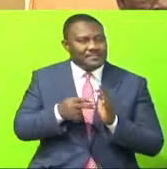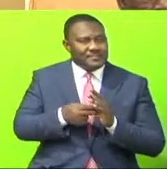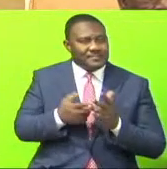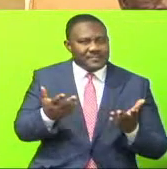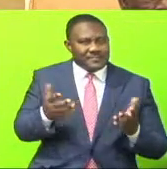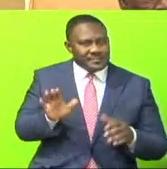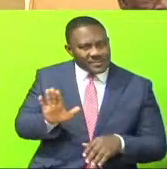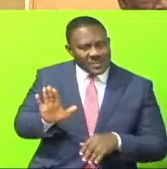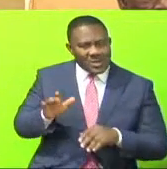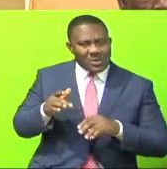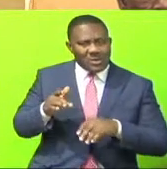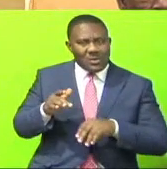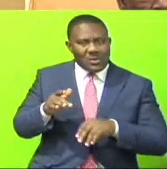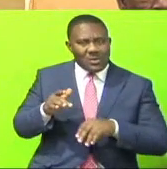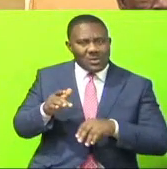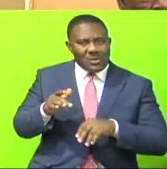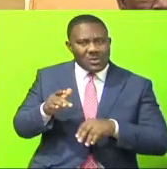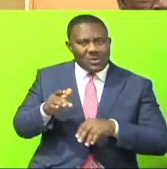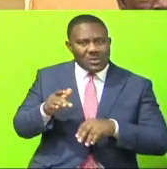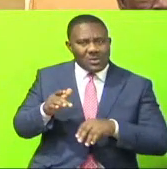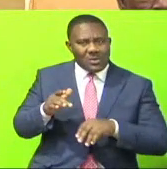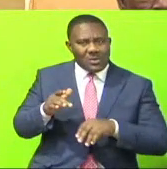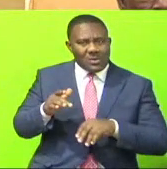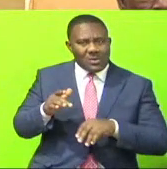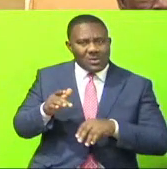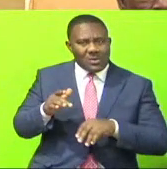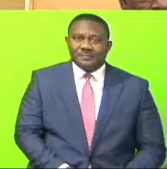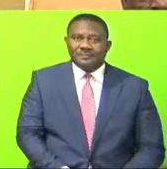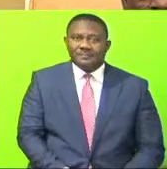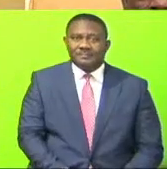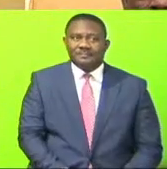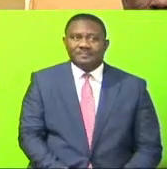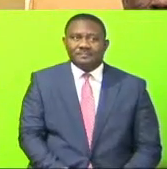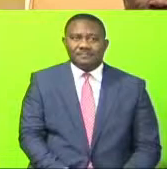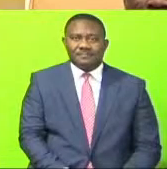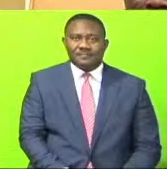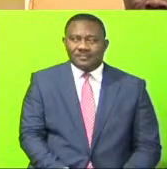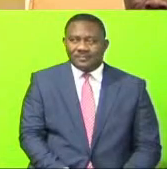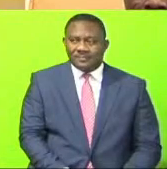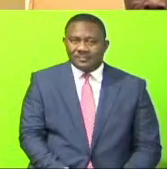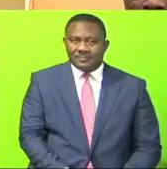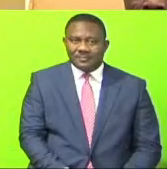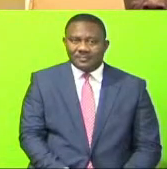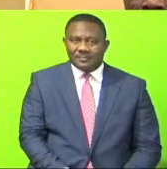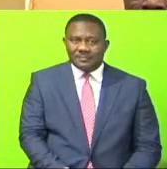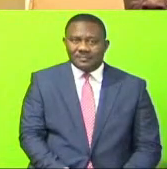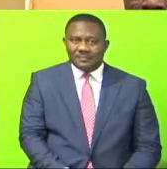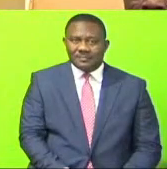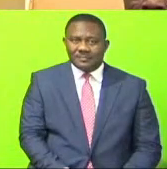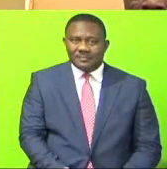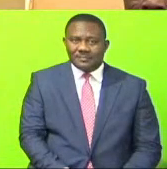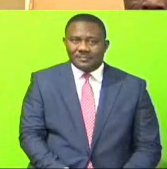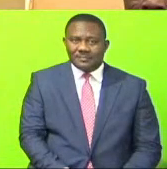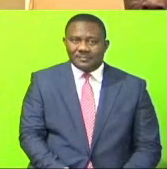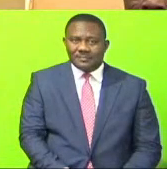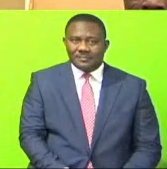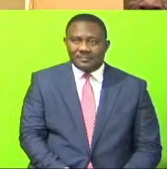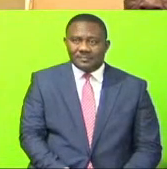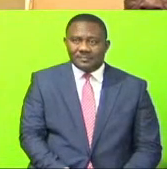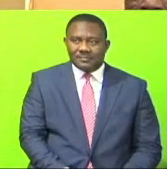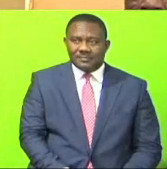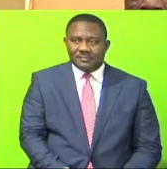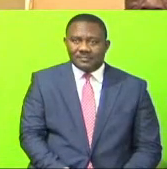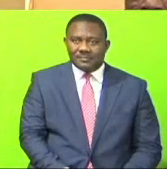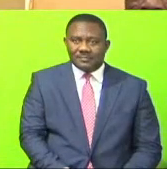cease to be a member of Parliament. Mr. Speaker, this is a simple matter. Like you have rightly noted, these